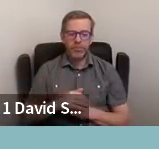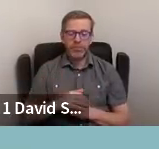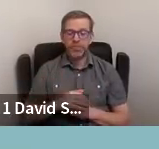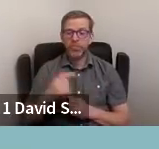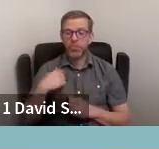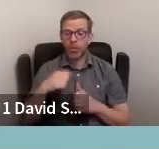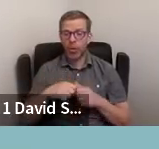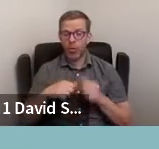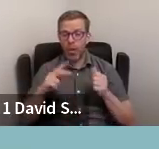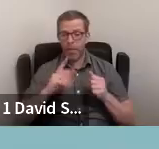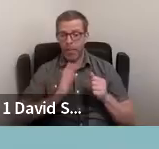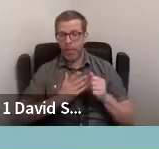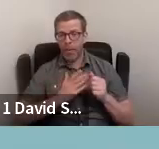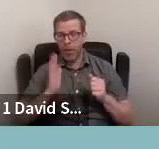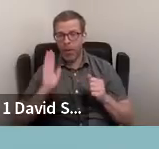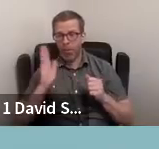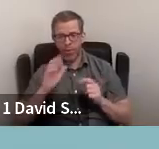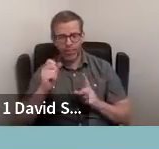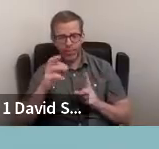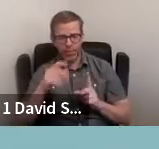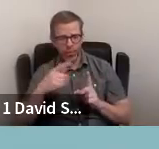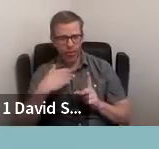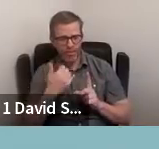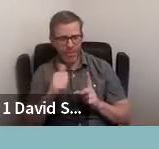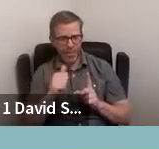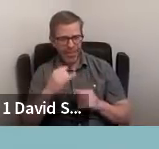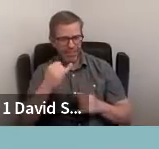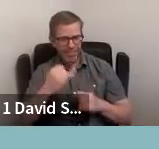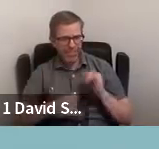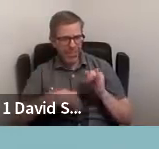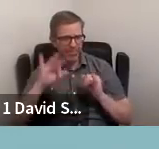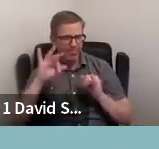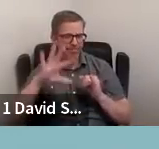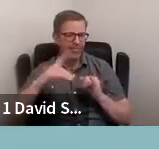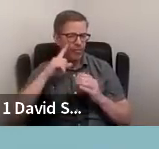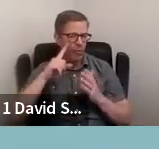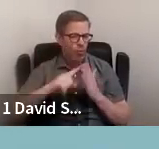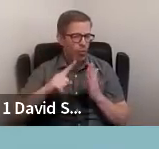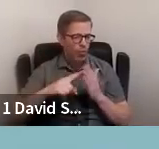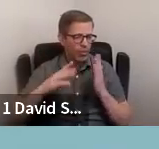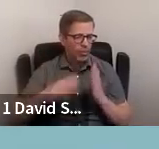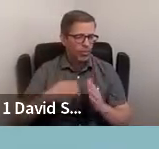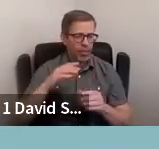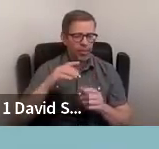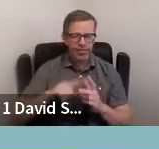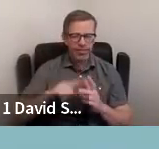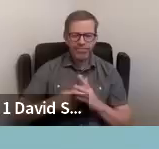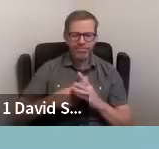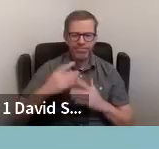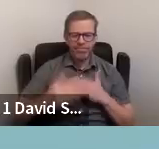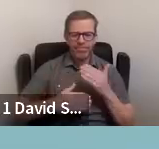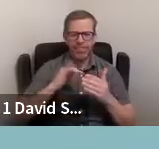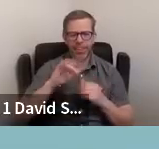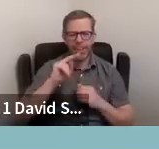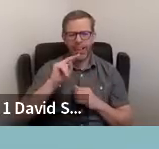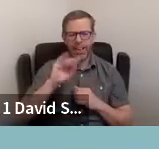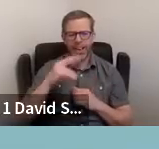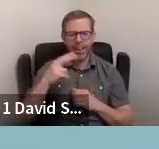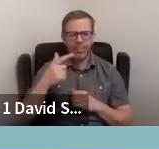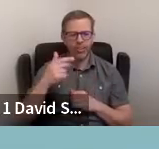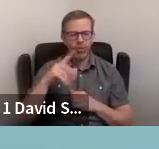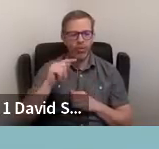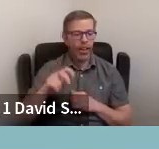our presentation, Sherry, do you have any final tips or advice for researchers embarking on the NIH Grants journey, as well